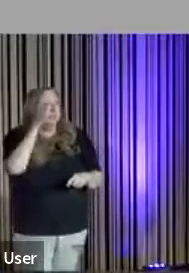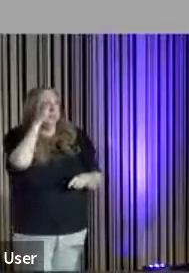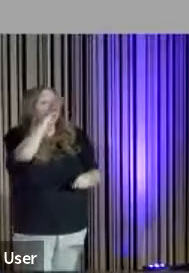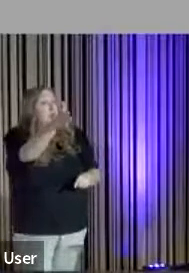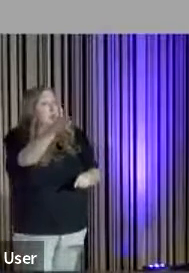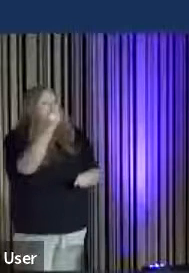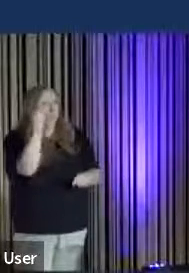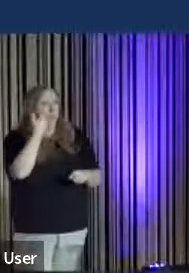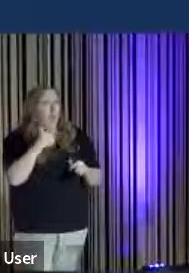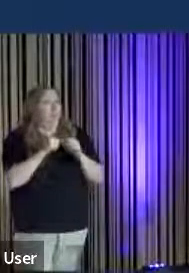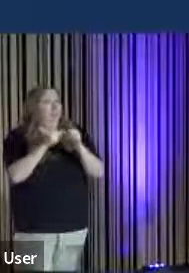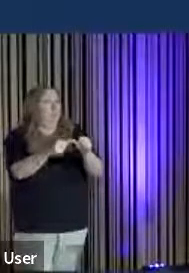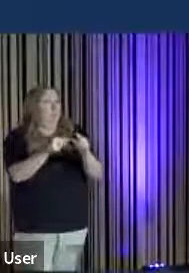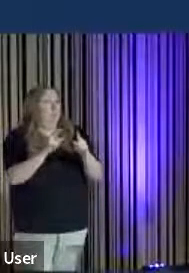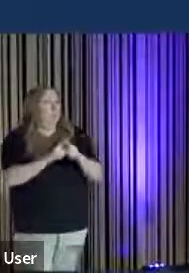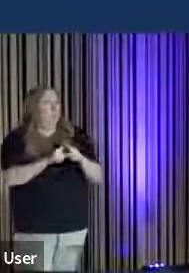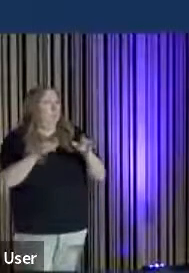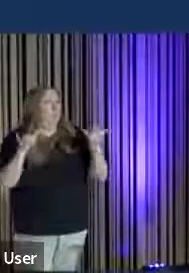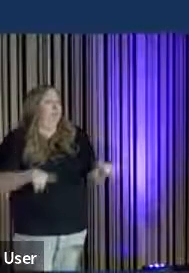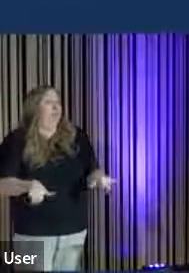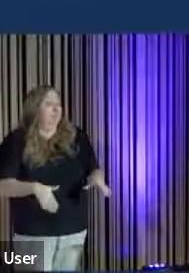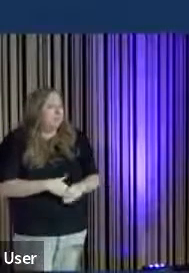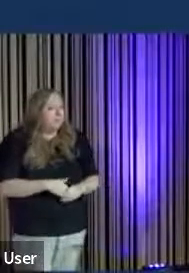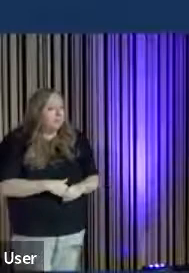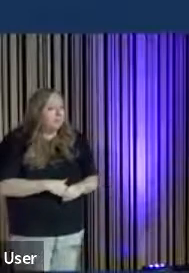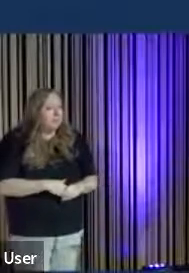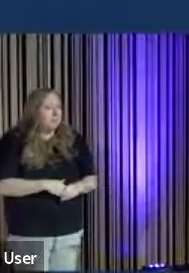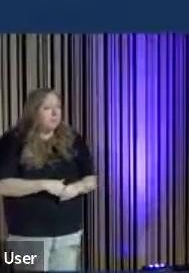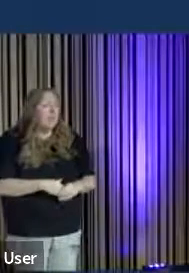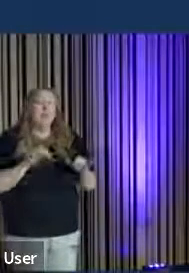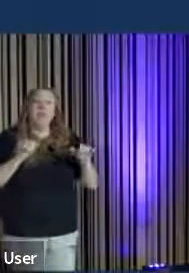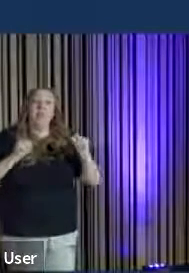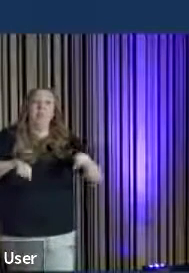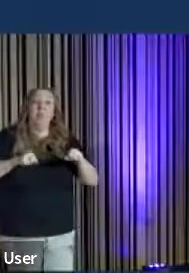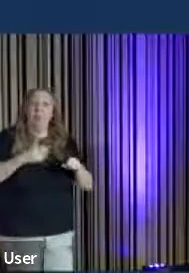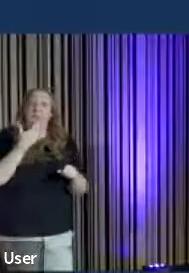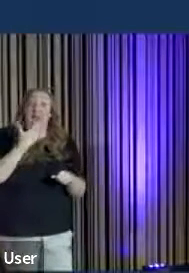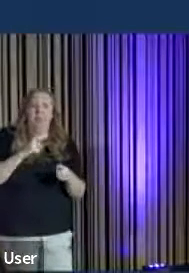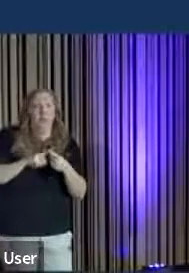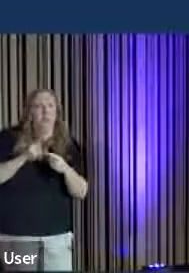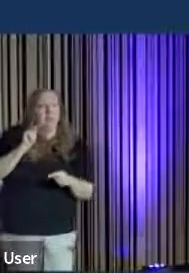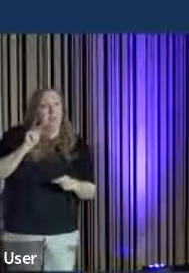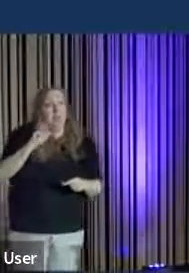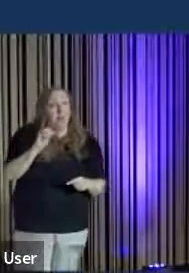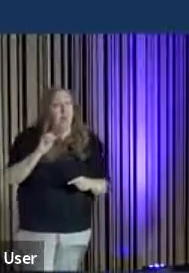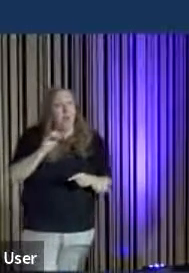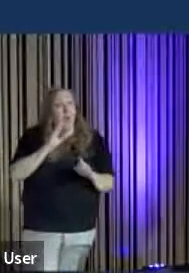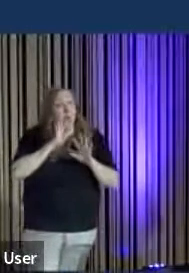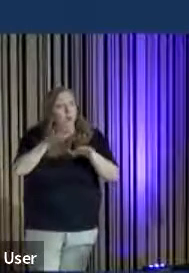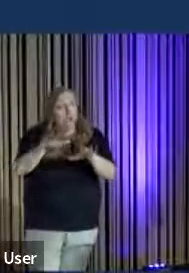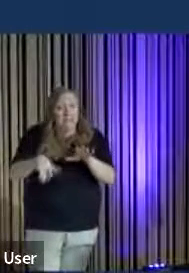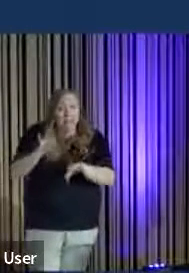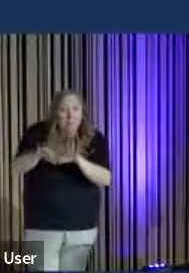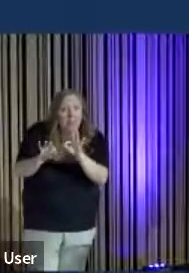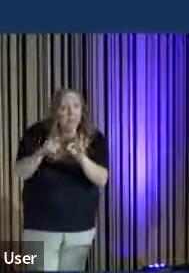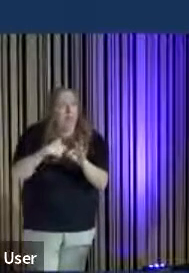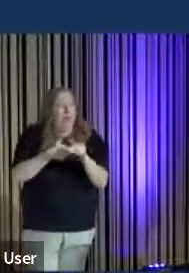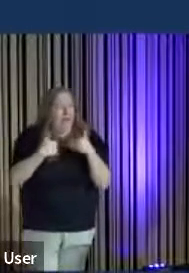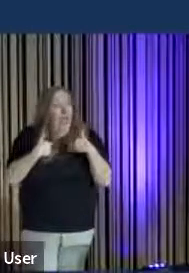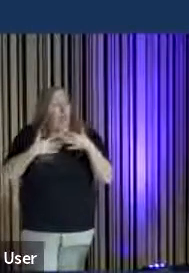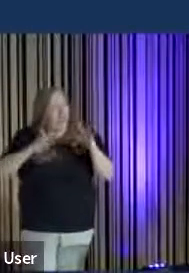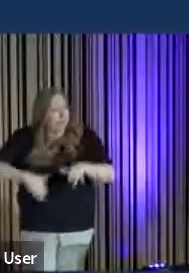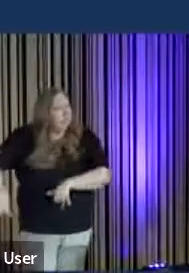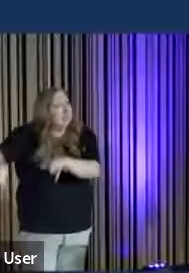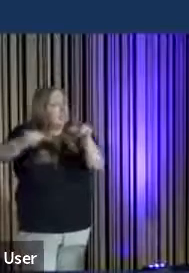future. So this is possible because thanks to the Tara Ocean sampling, we have a global sampling, consistent